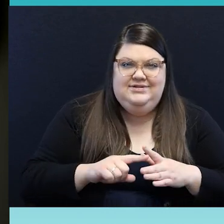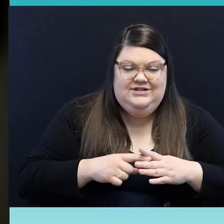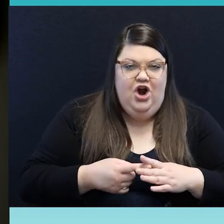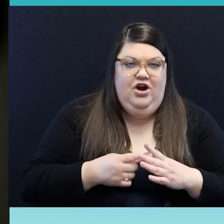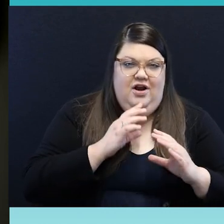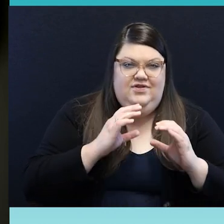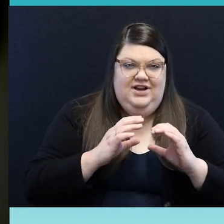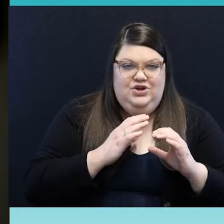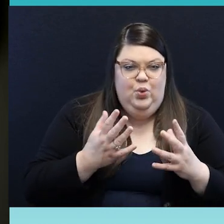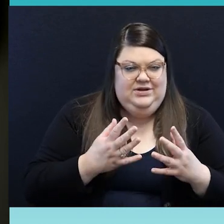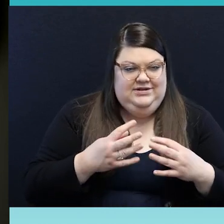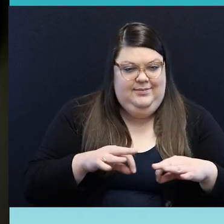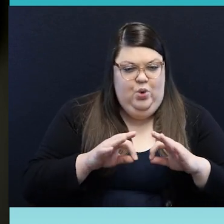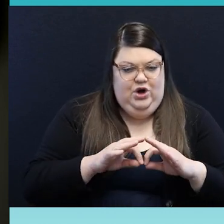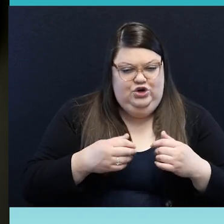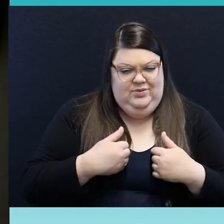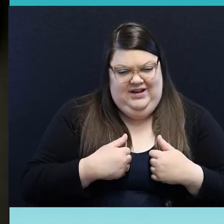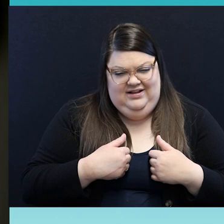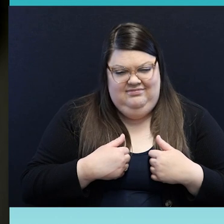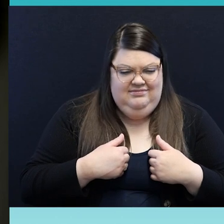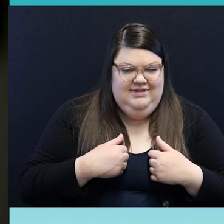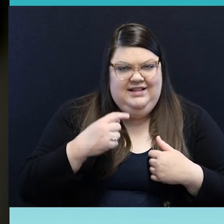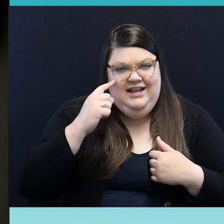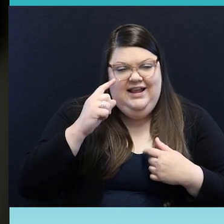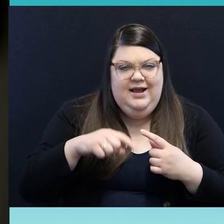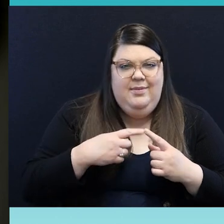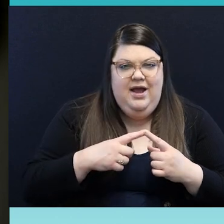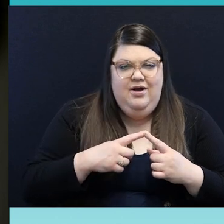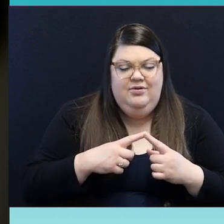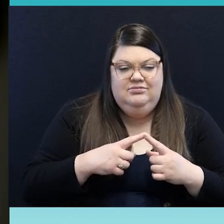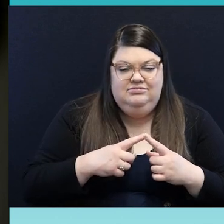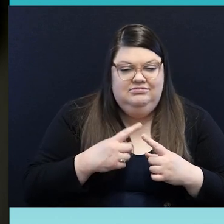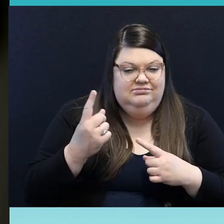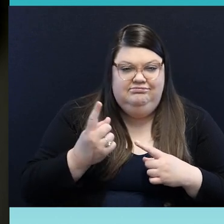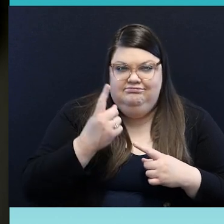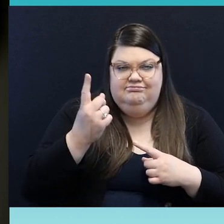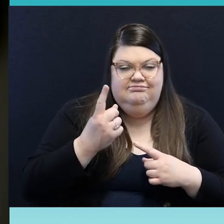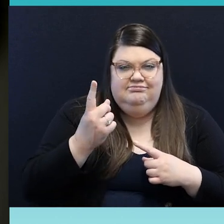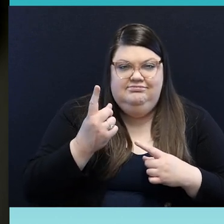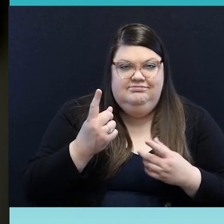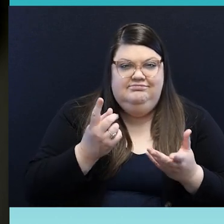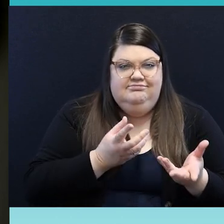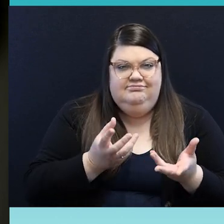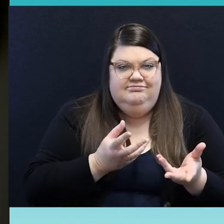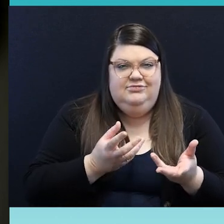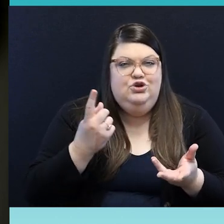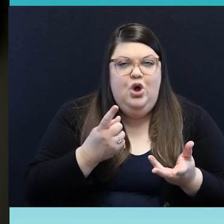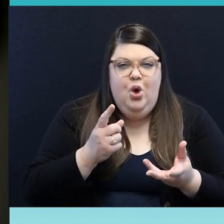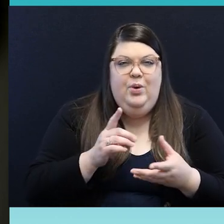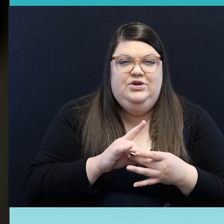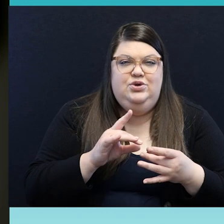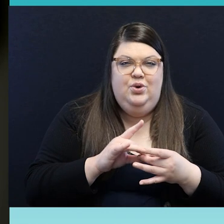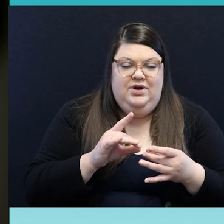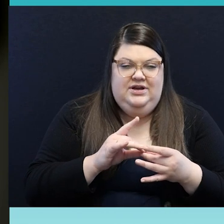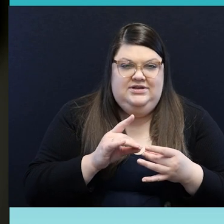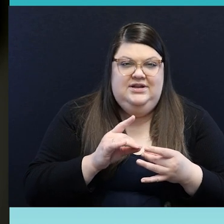conversation, you know, just kind of thinking about something. And there's always stories